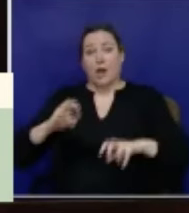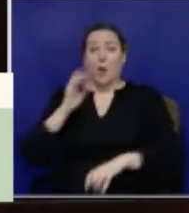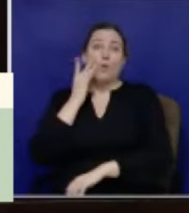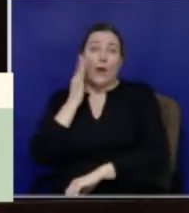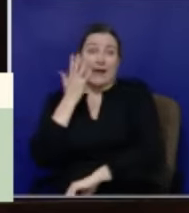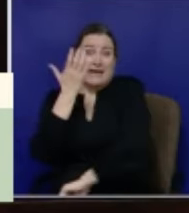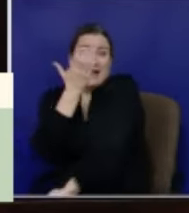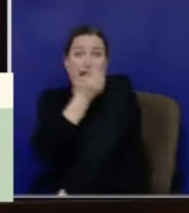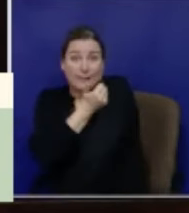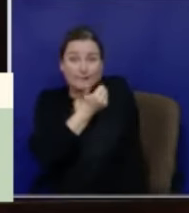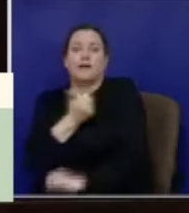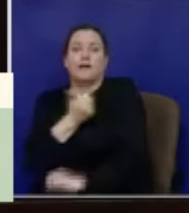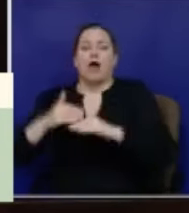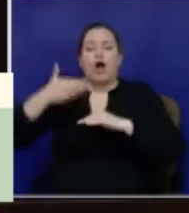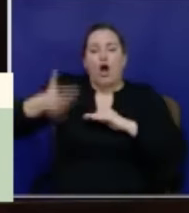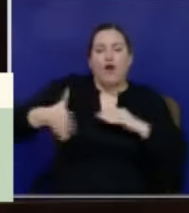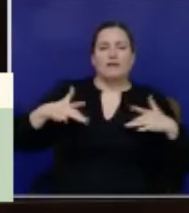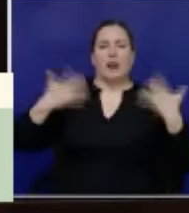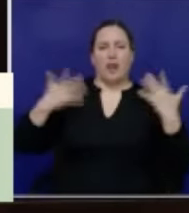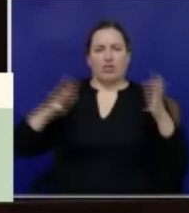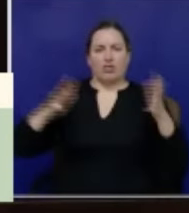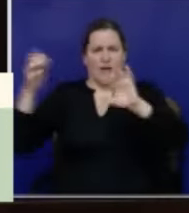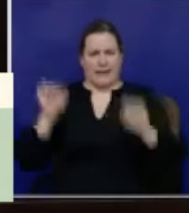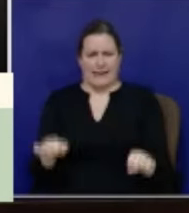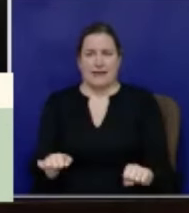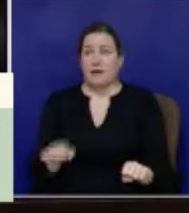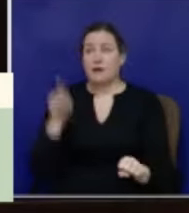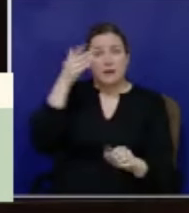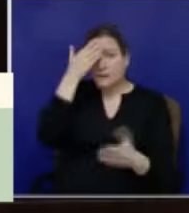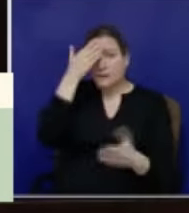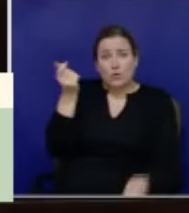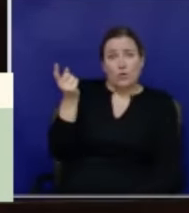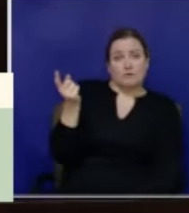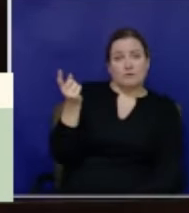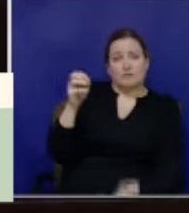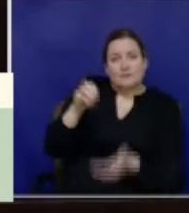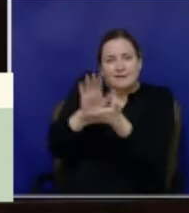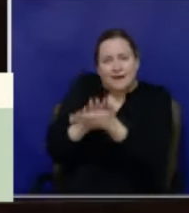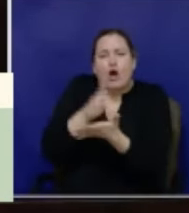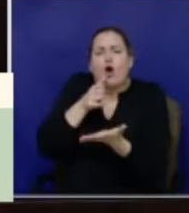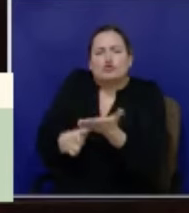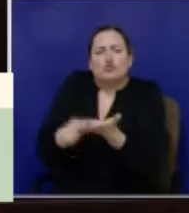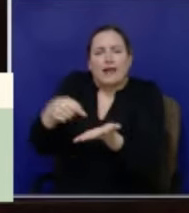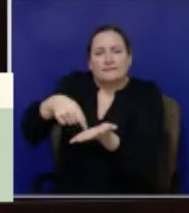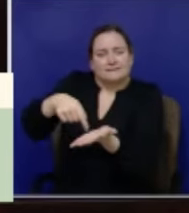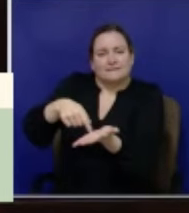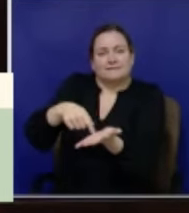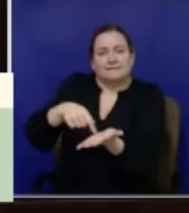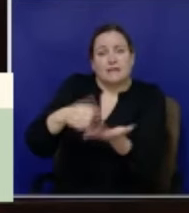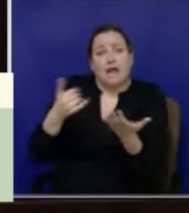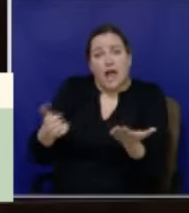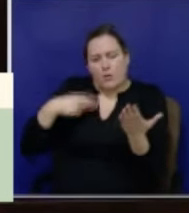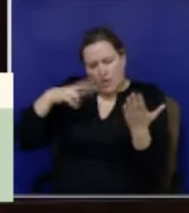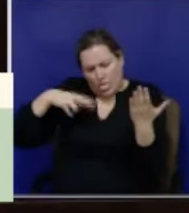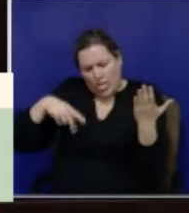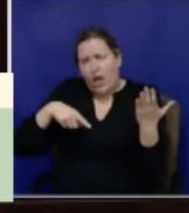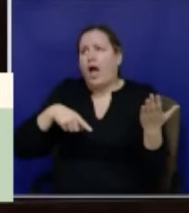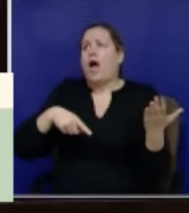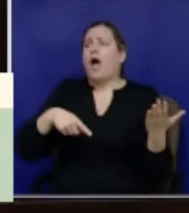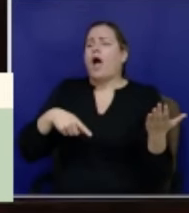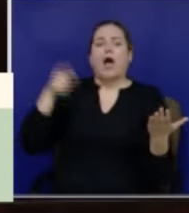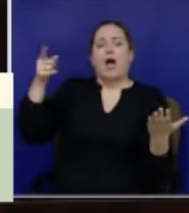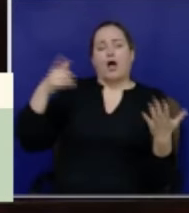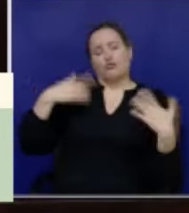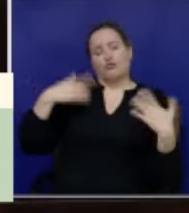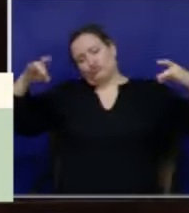adverse effects of the vaccine that are currently not known. That's in the contracts that have been found out now. We also know that